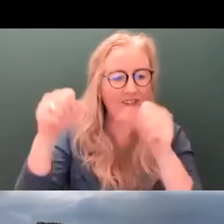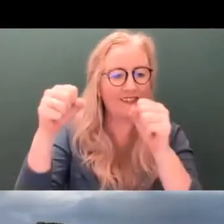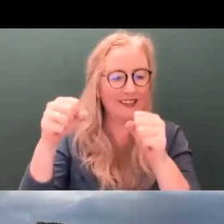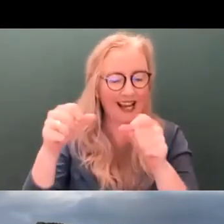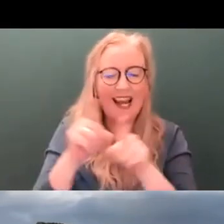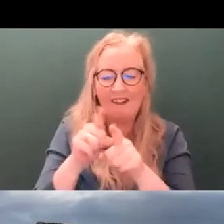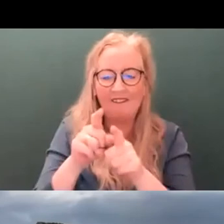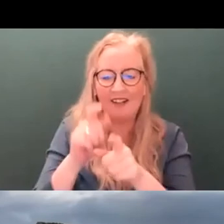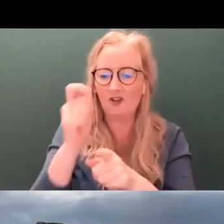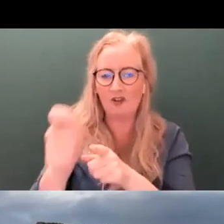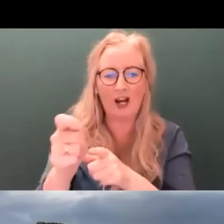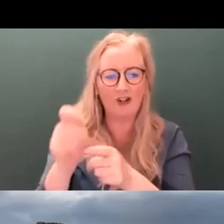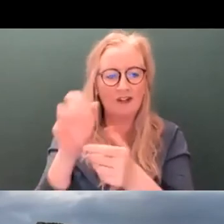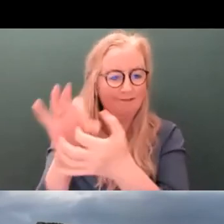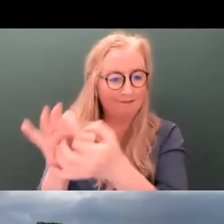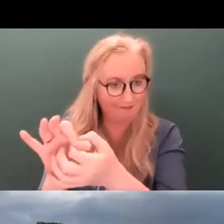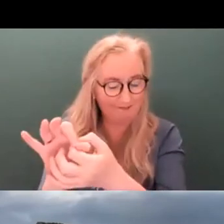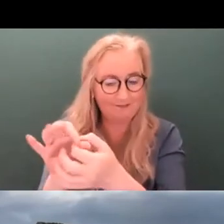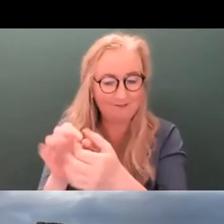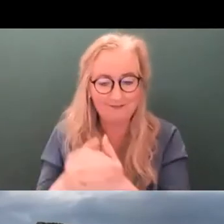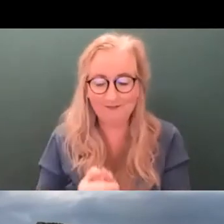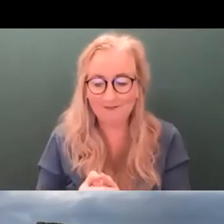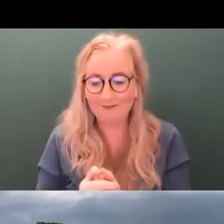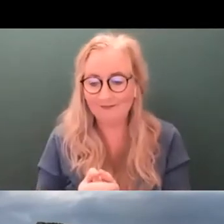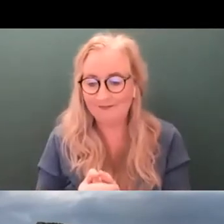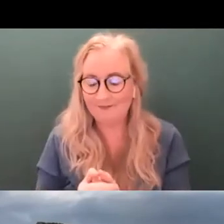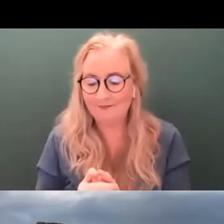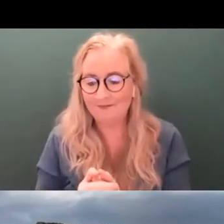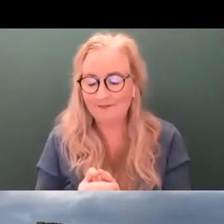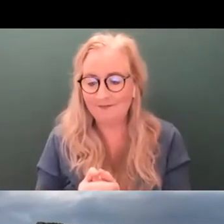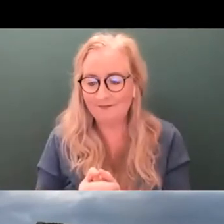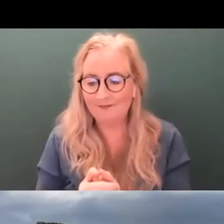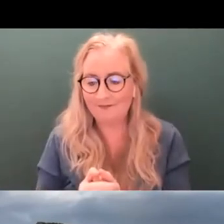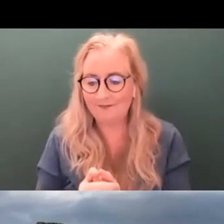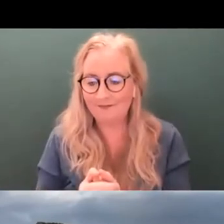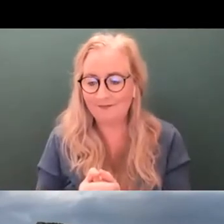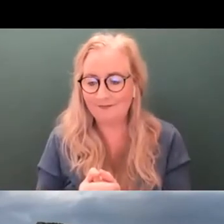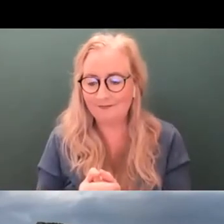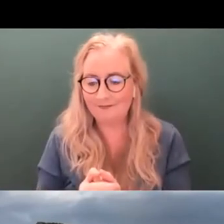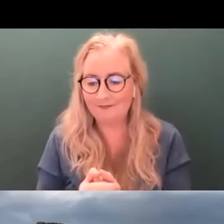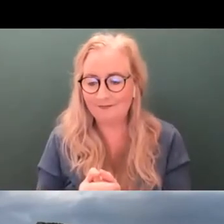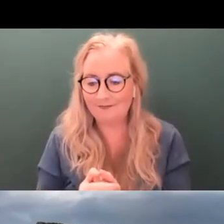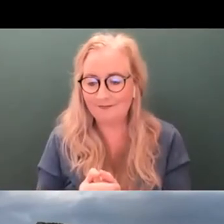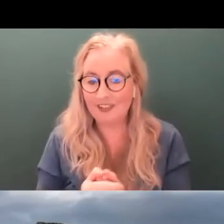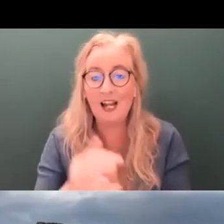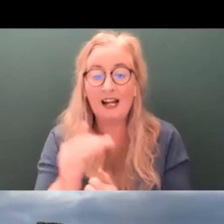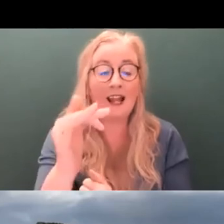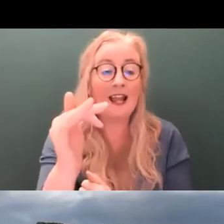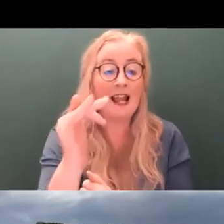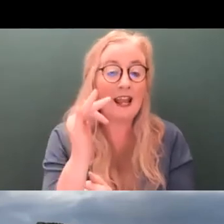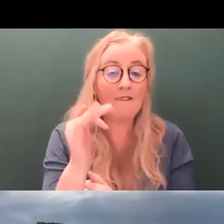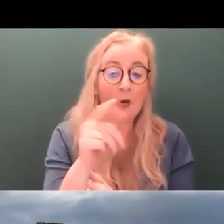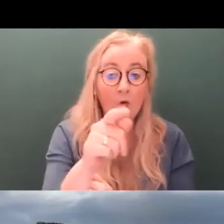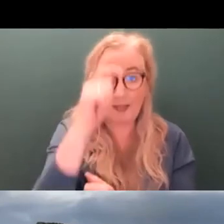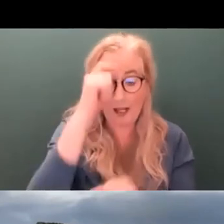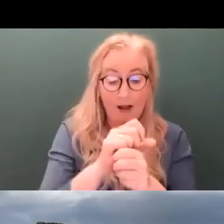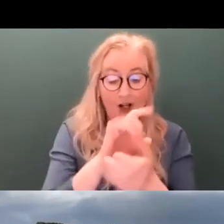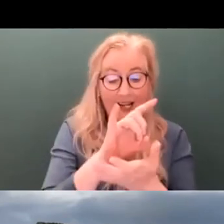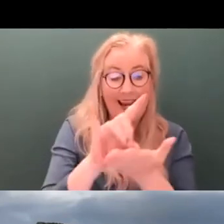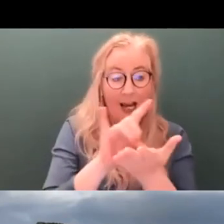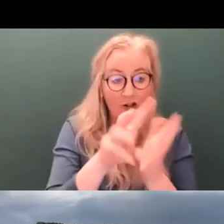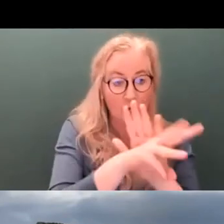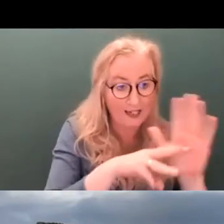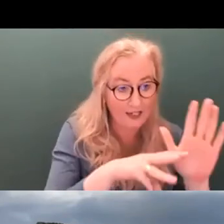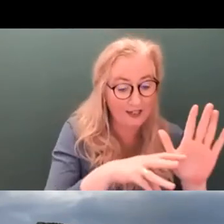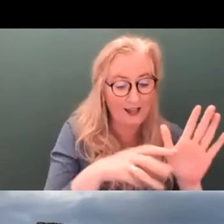related to that. And so but also if you were looking at Heritage Week and your fundraiser,